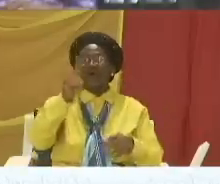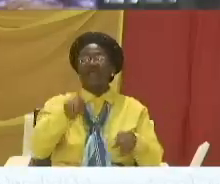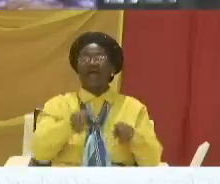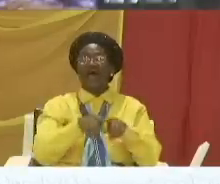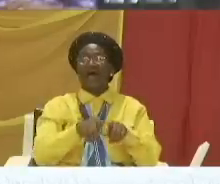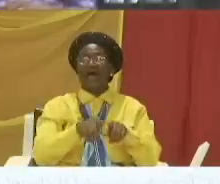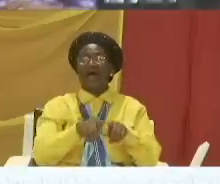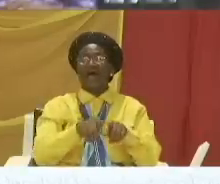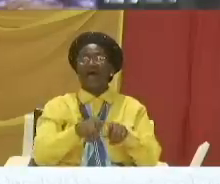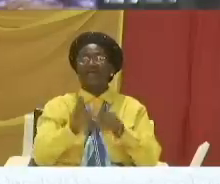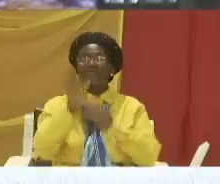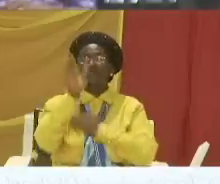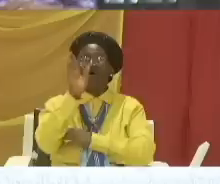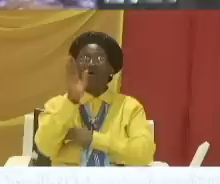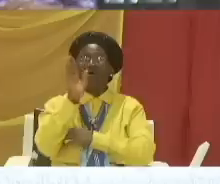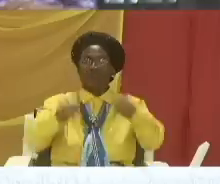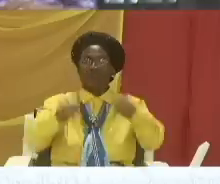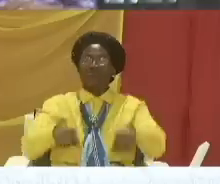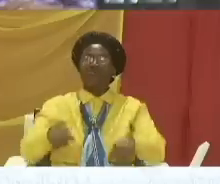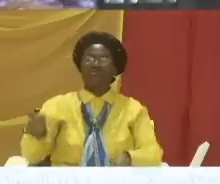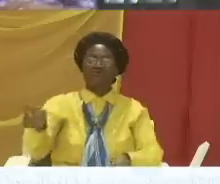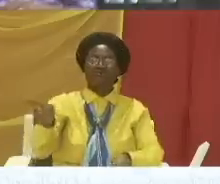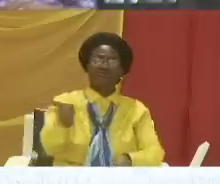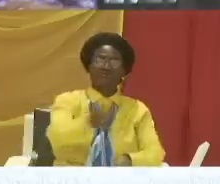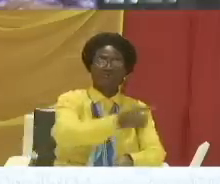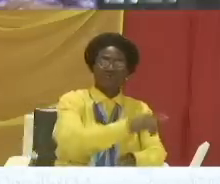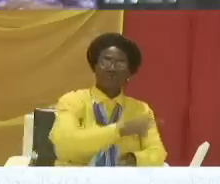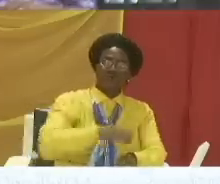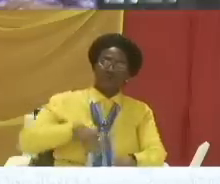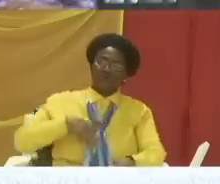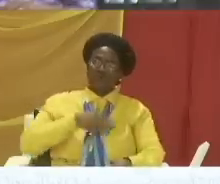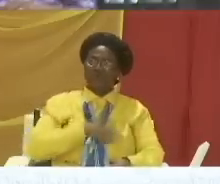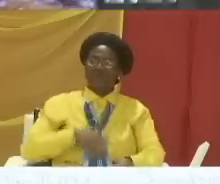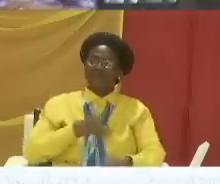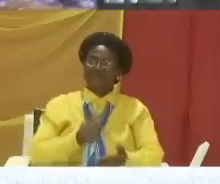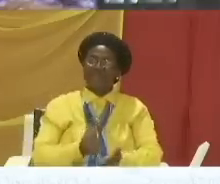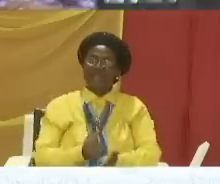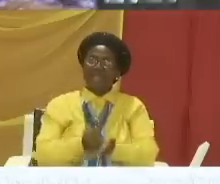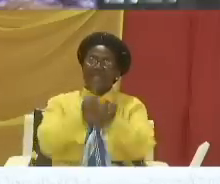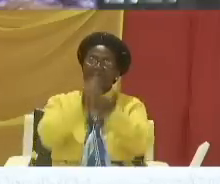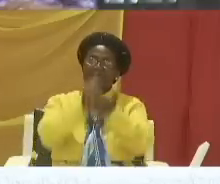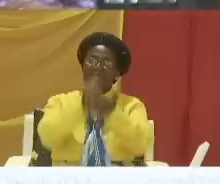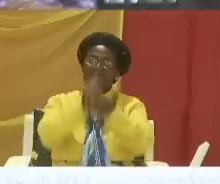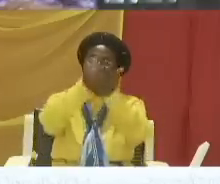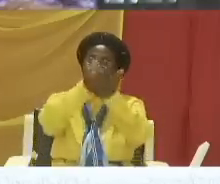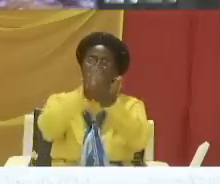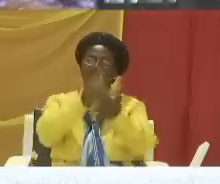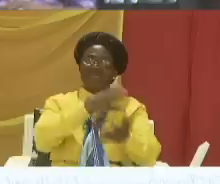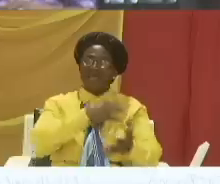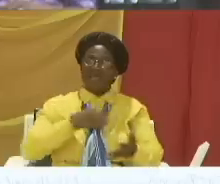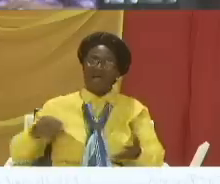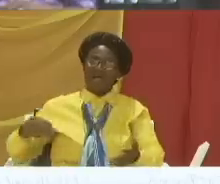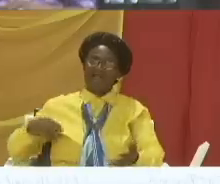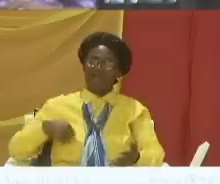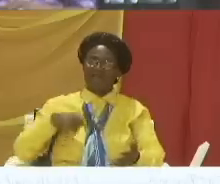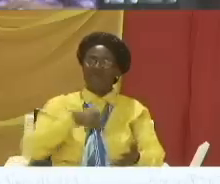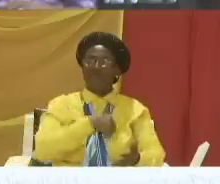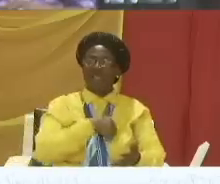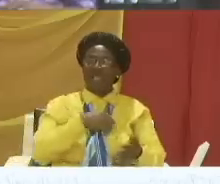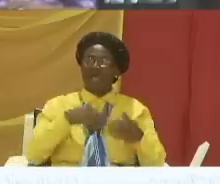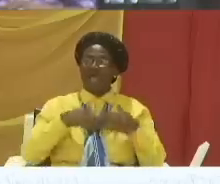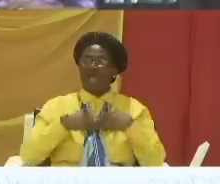please help. And we have to move fast. We're waiting for the rain